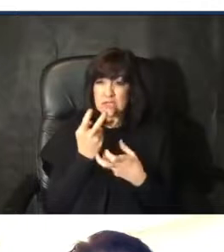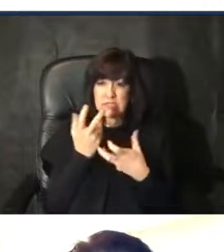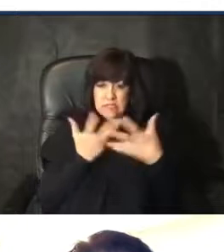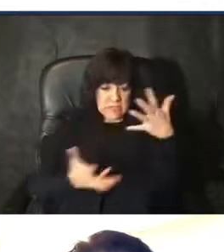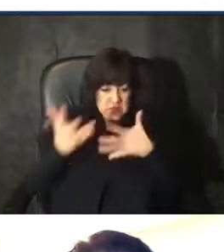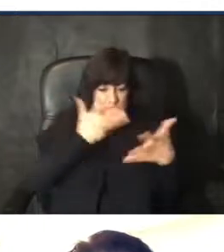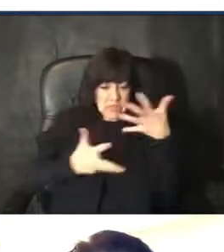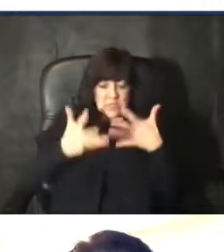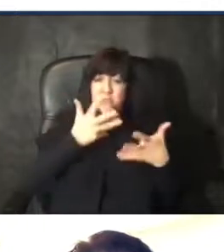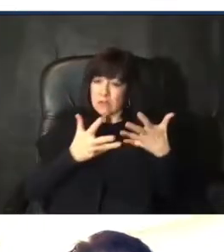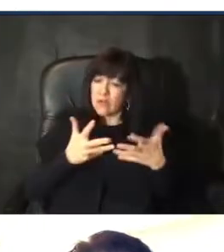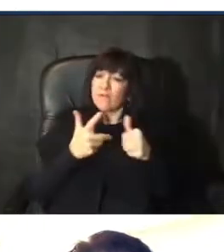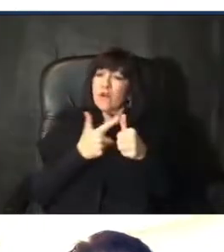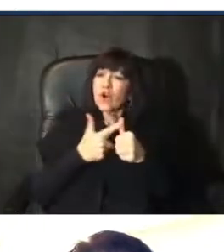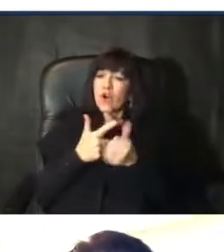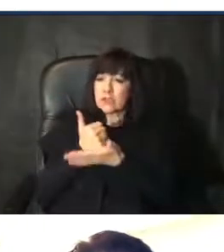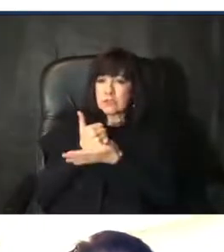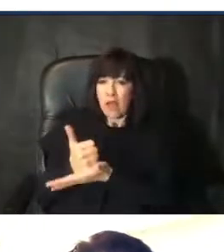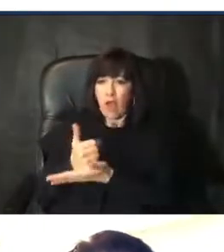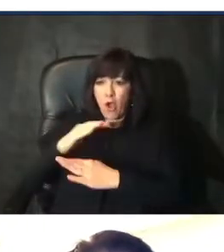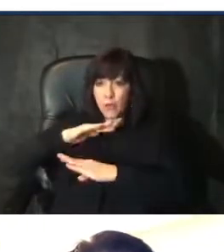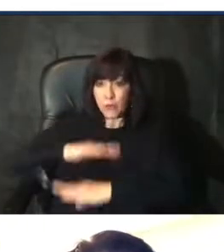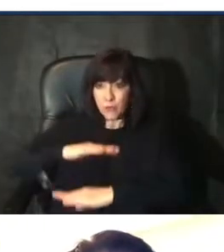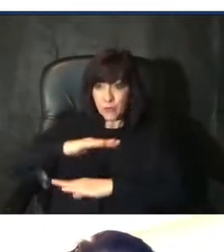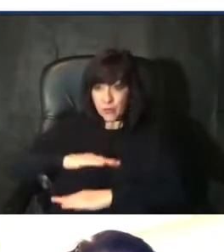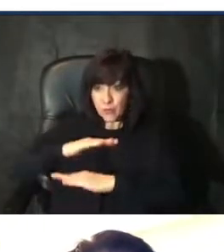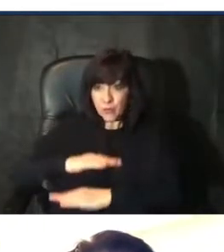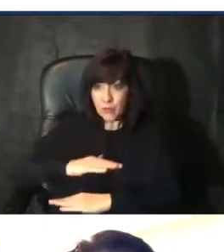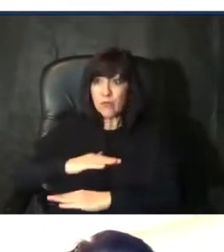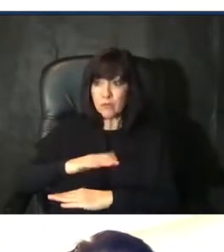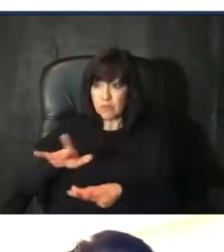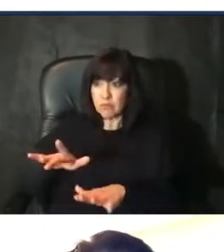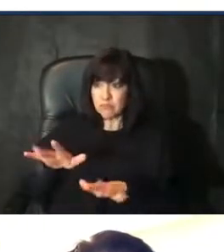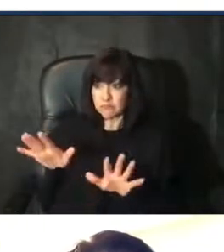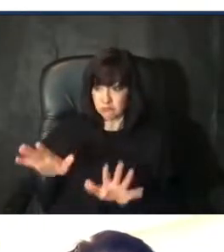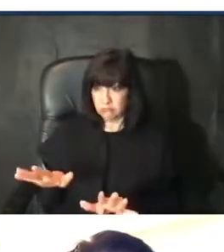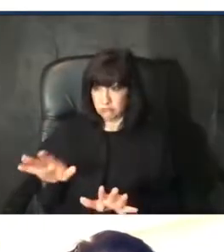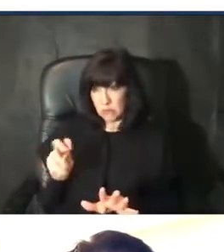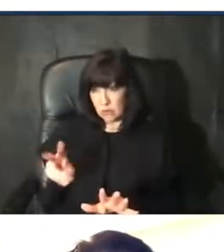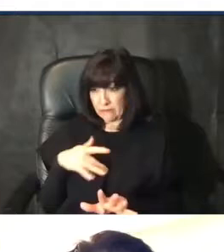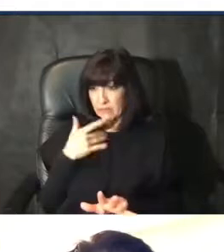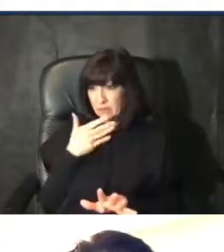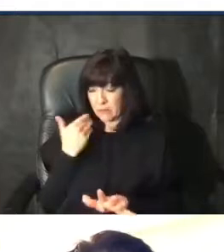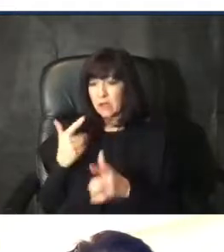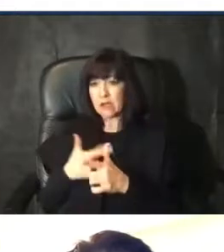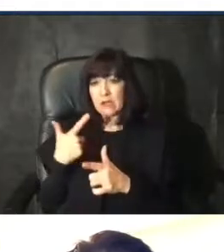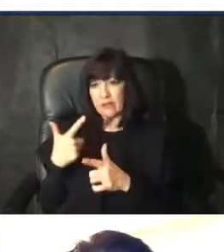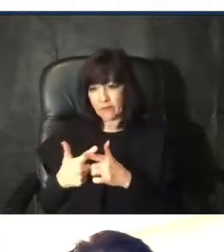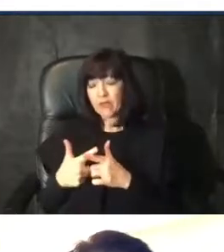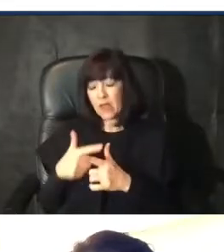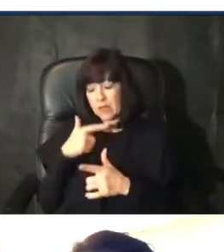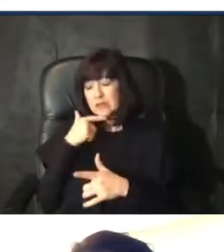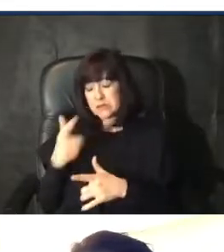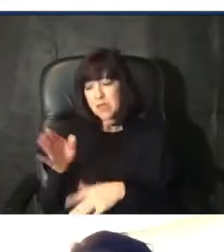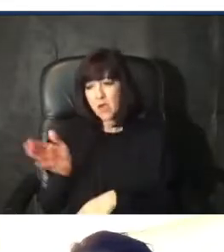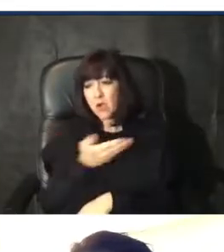of intensity so that they can hear what you need them to do. So things that you can do to help. Maybe this is a